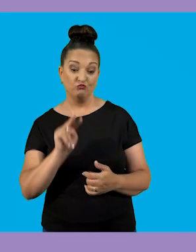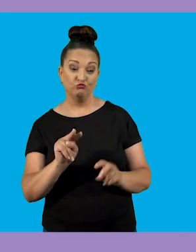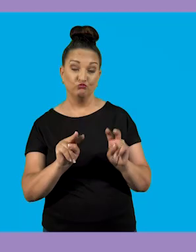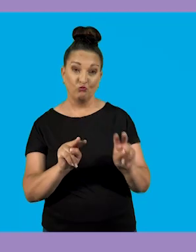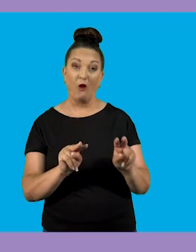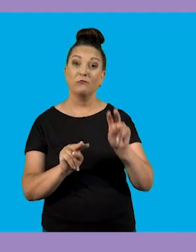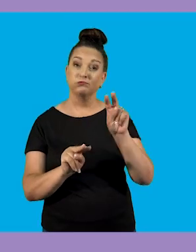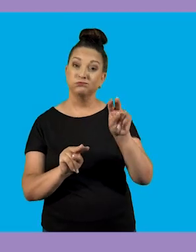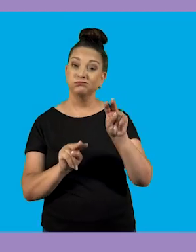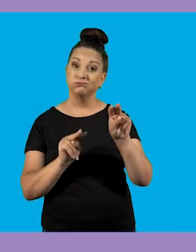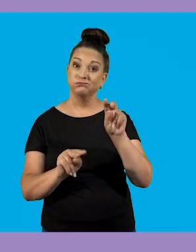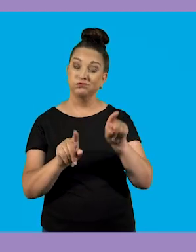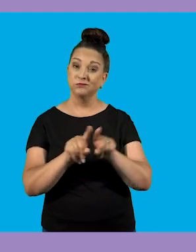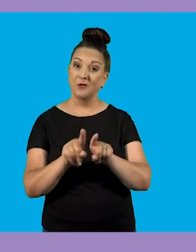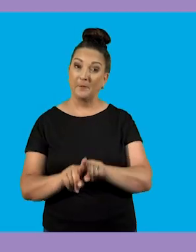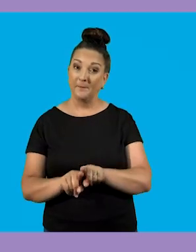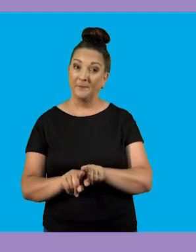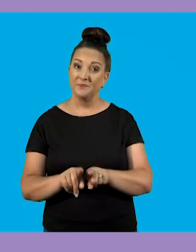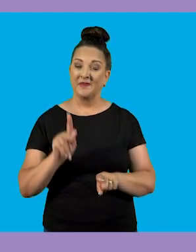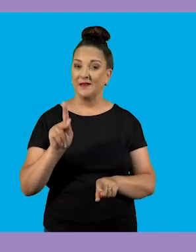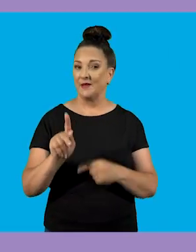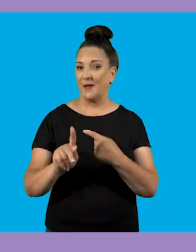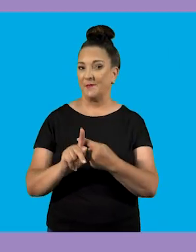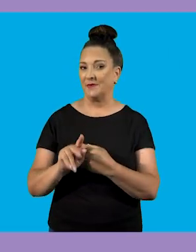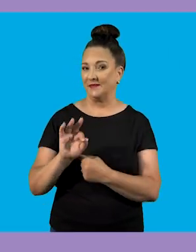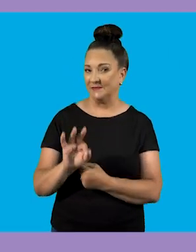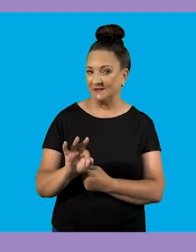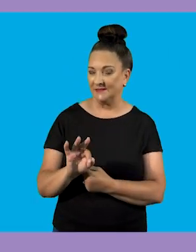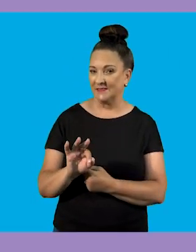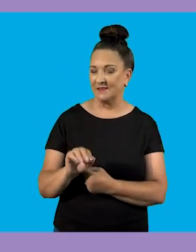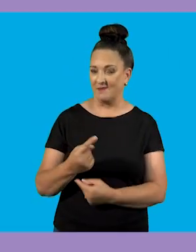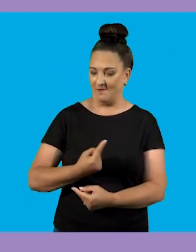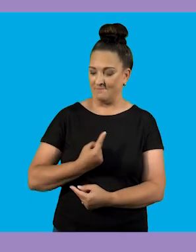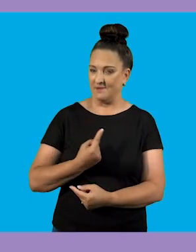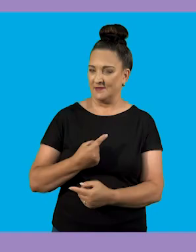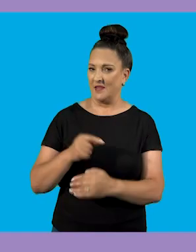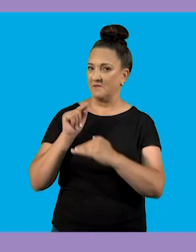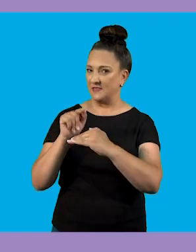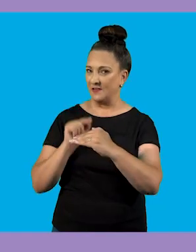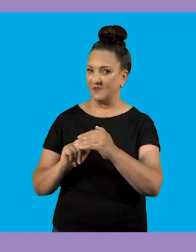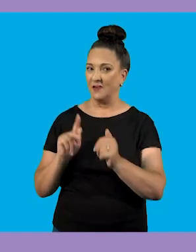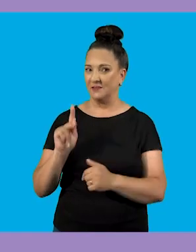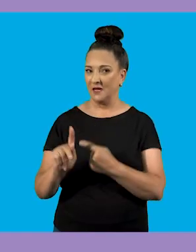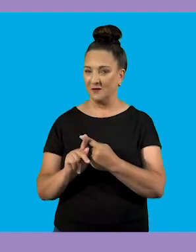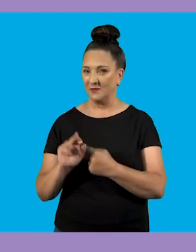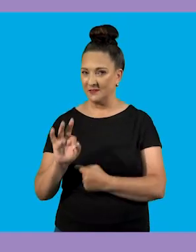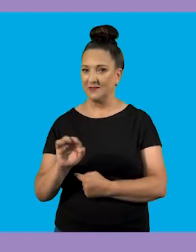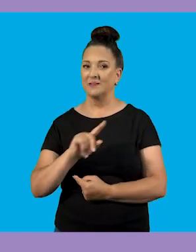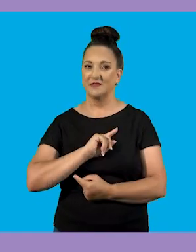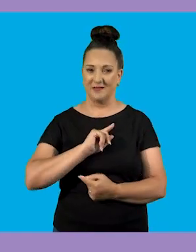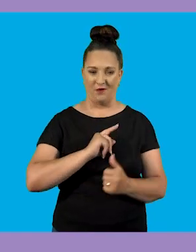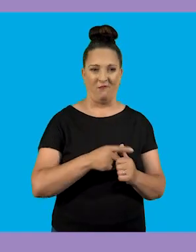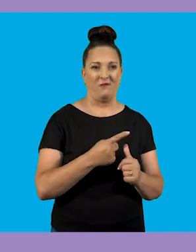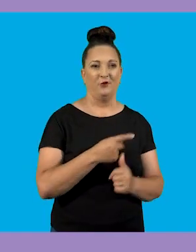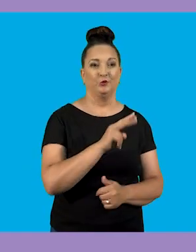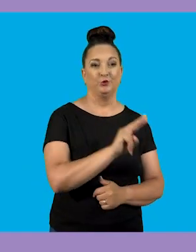easier for you to see those brackets that are the same. But the k plus 3 will divide with the k plus 3, then we are left